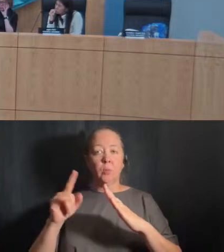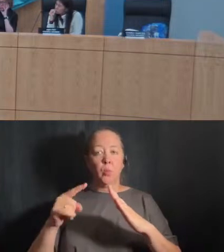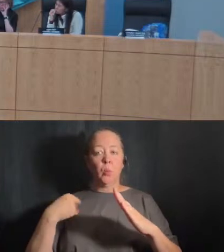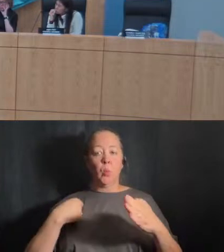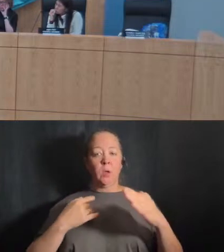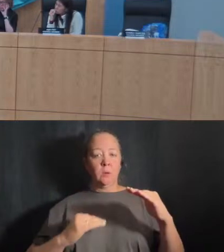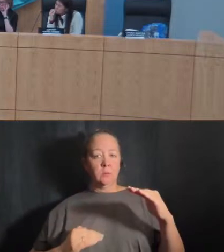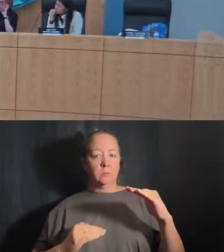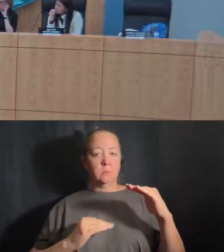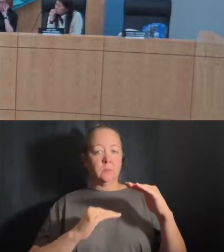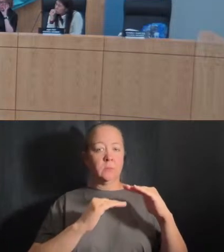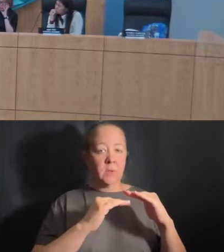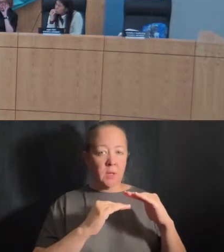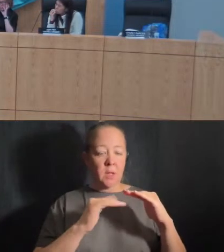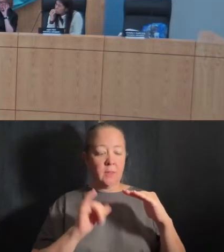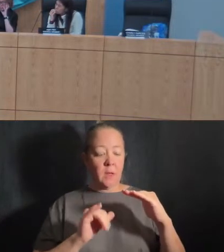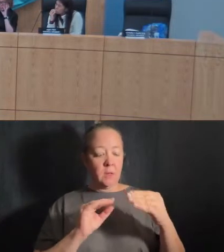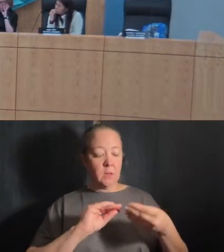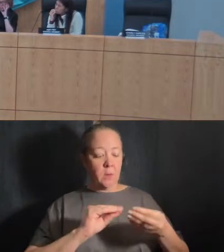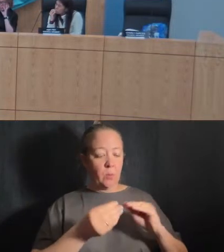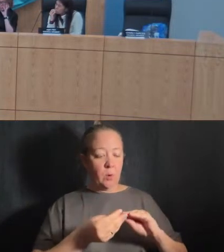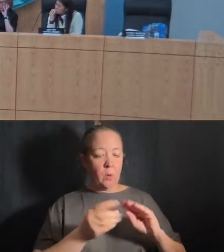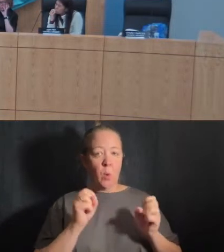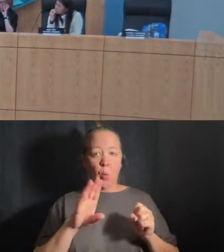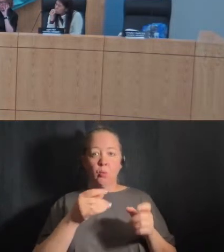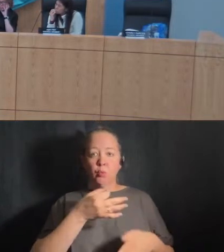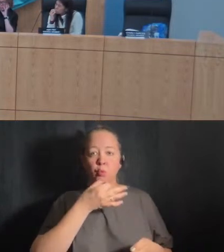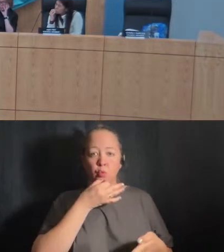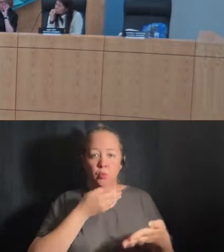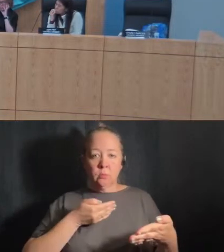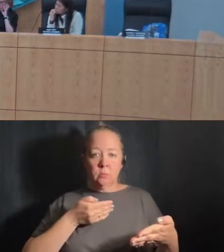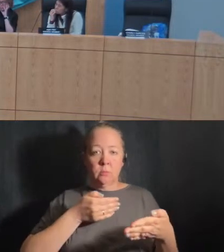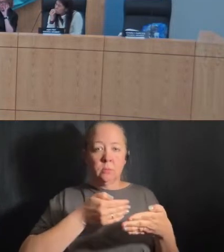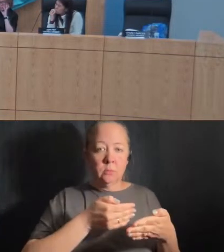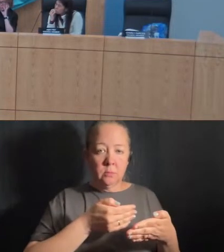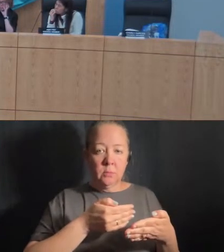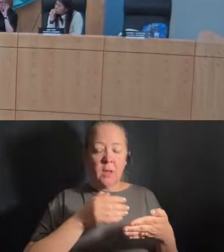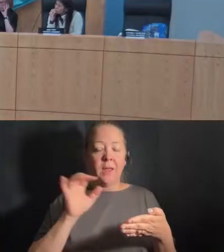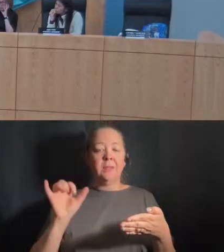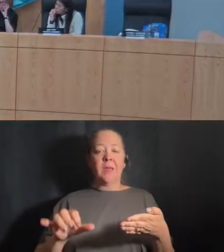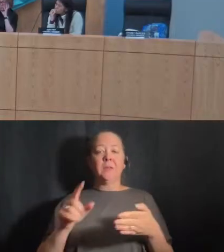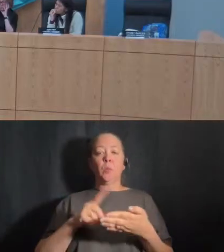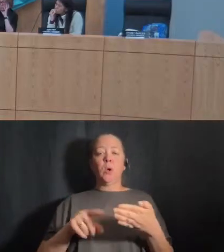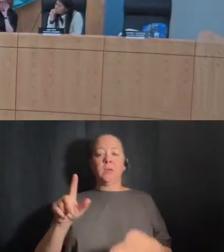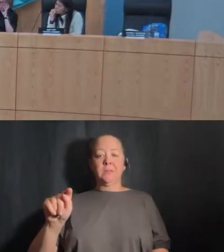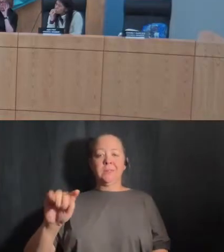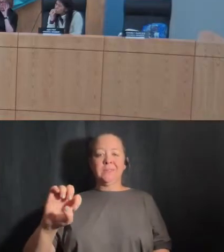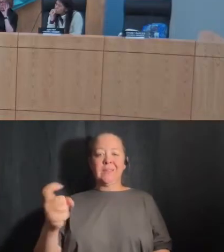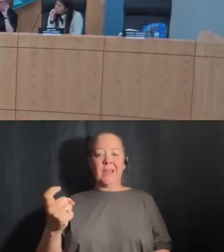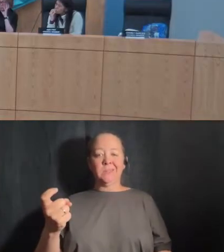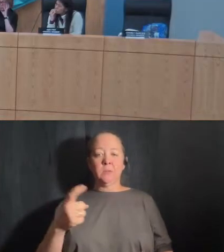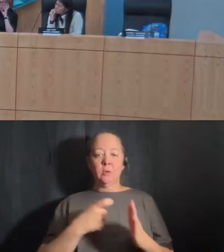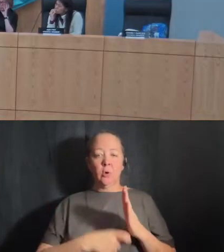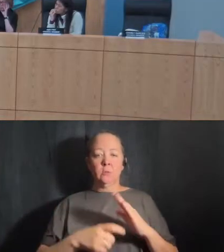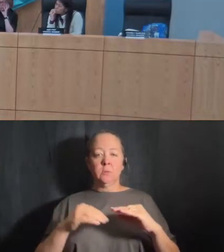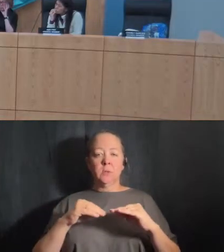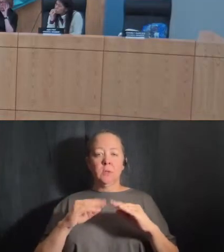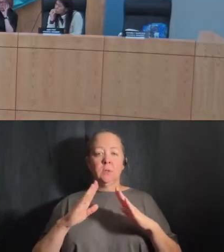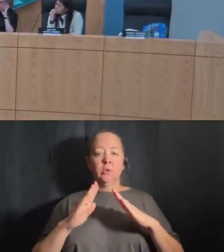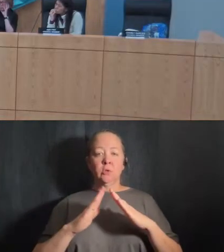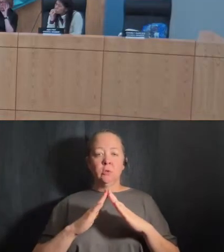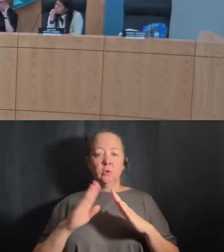prospect of saying, this is now what taxes cost in Cheverly, and they should be around